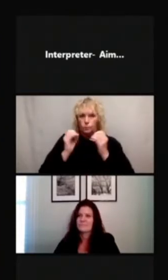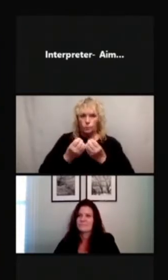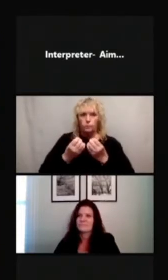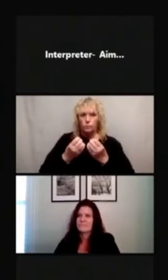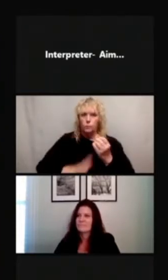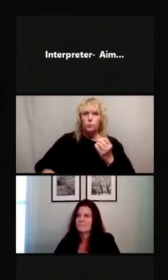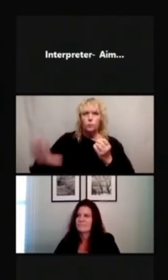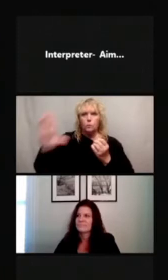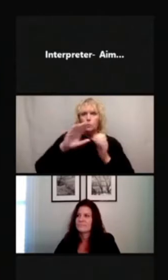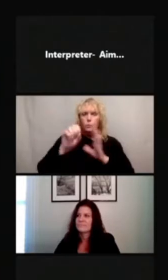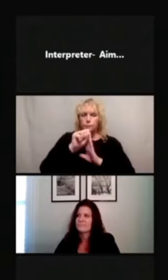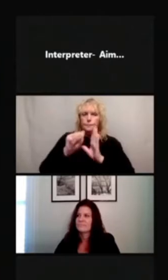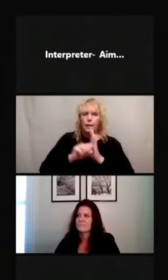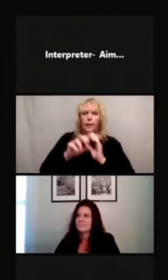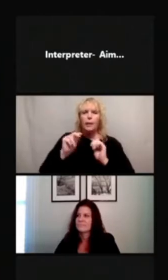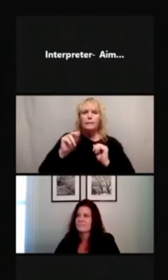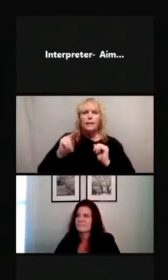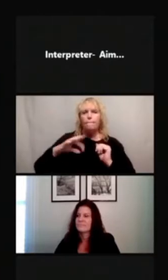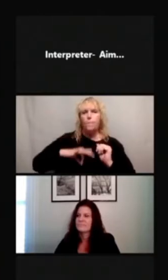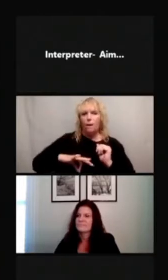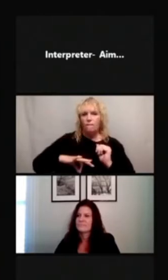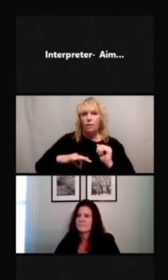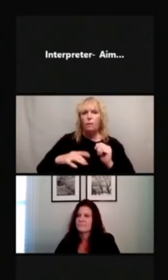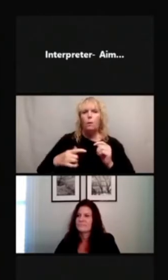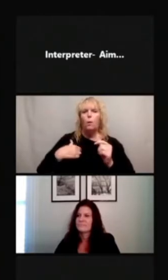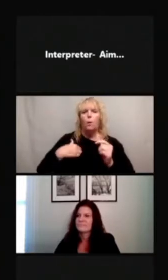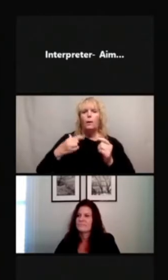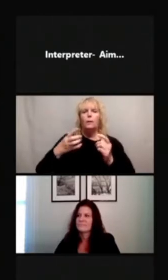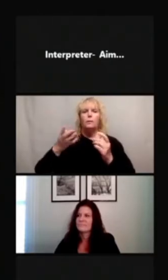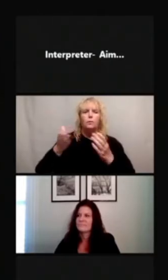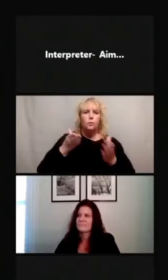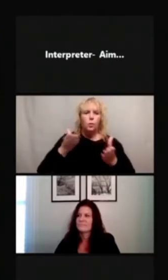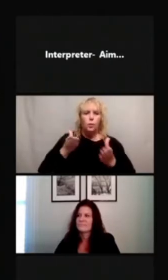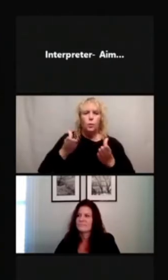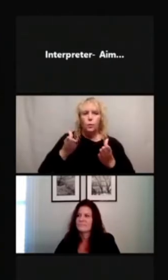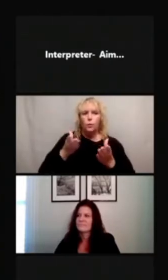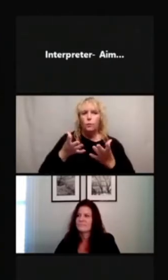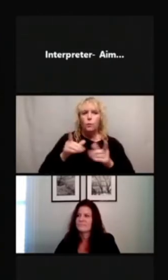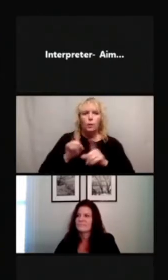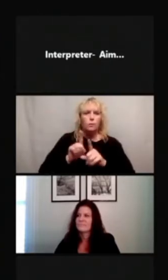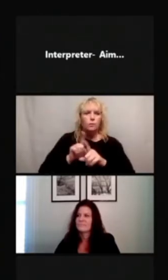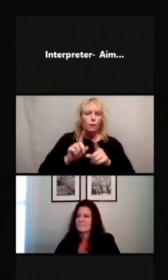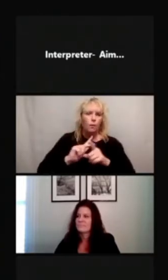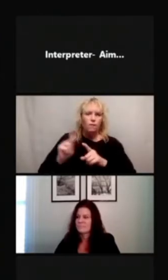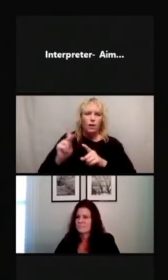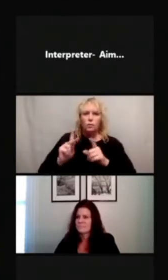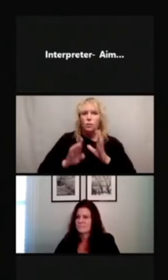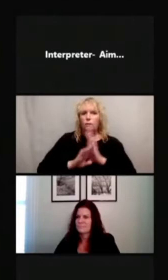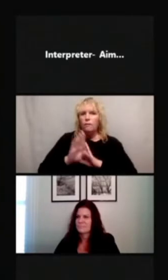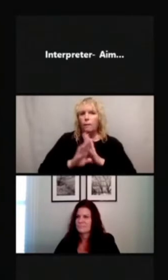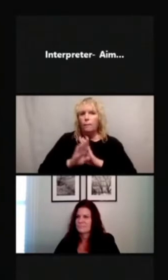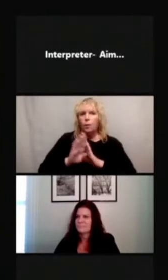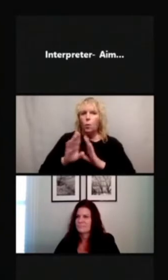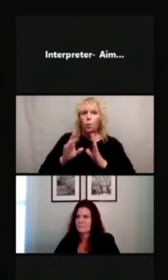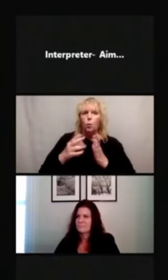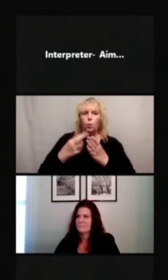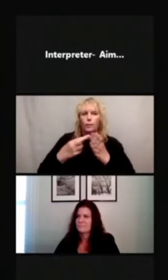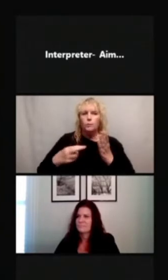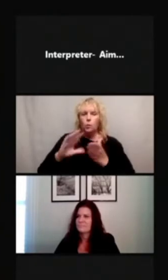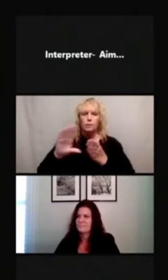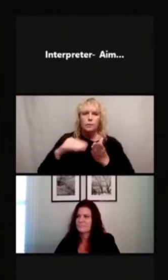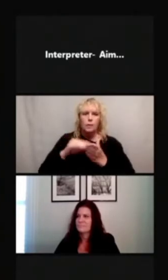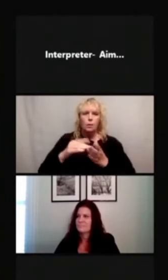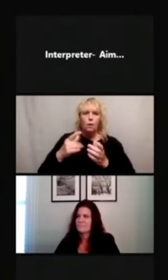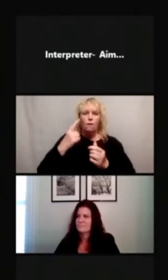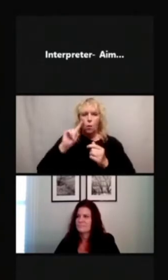statewide nonprofit organization that serves as a professional development and resource center for